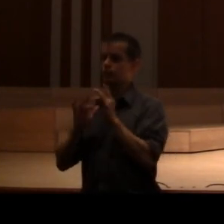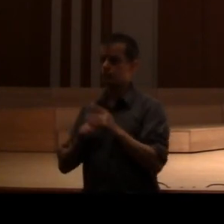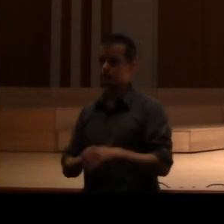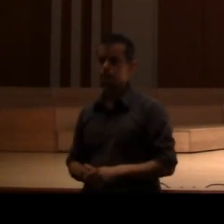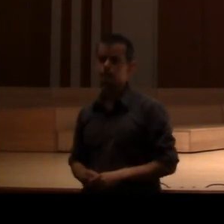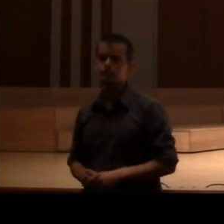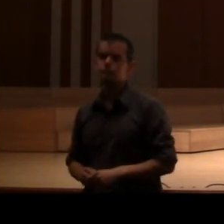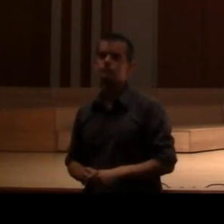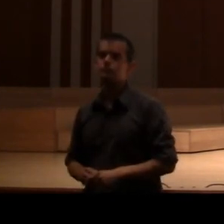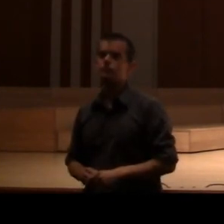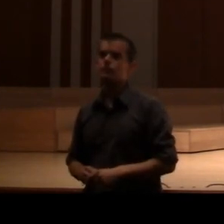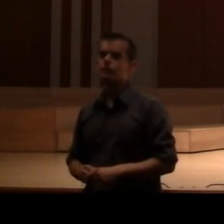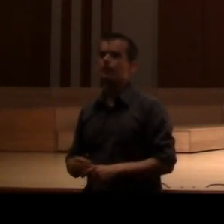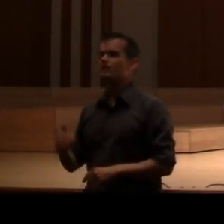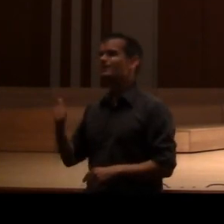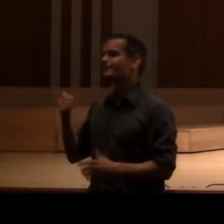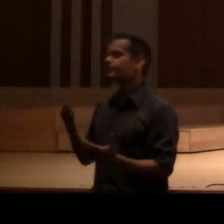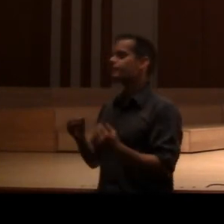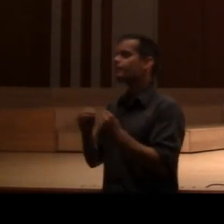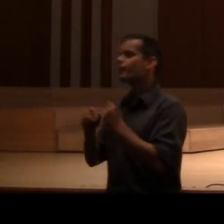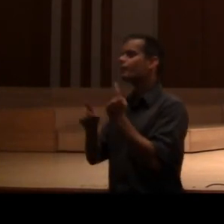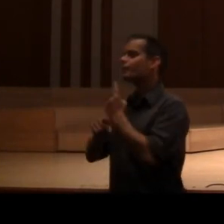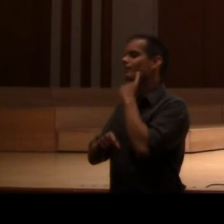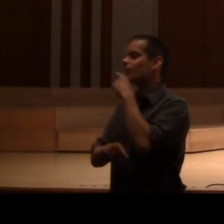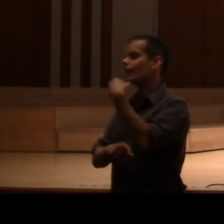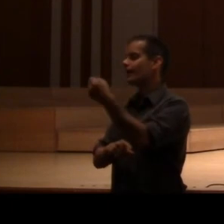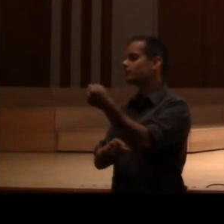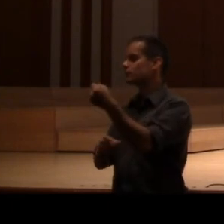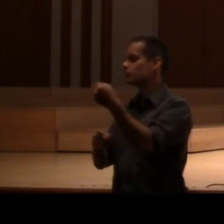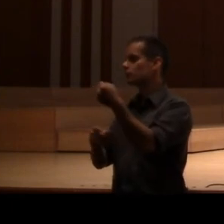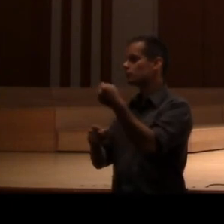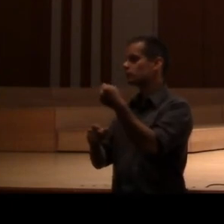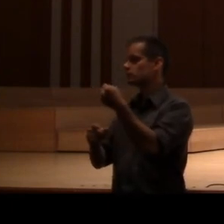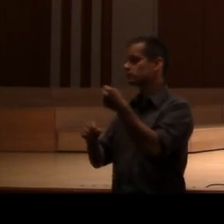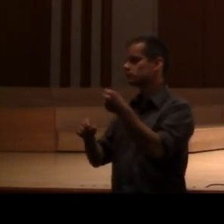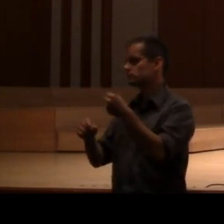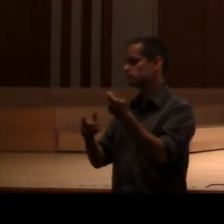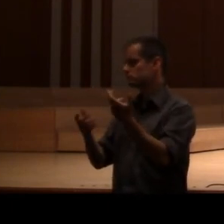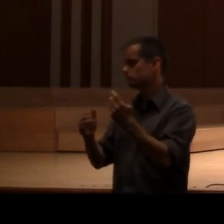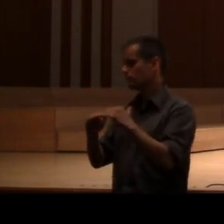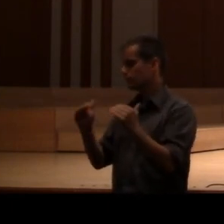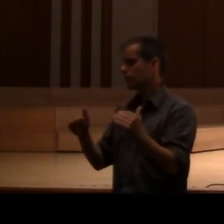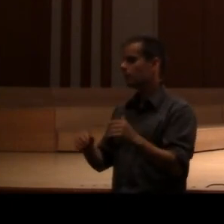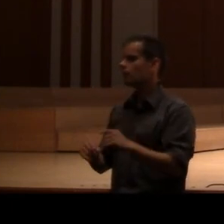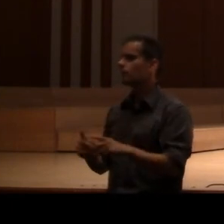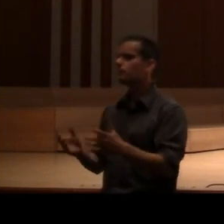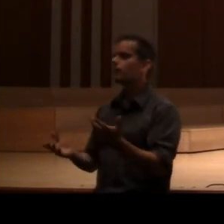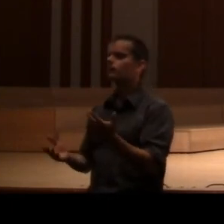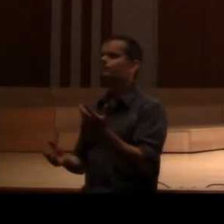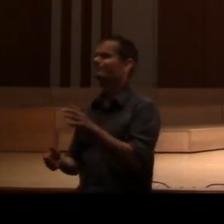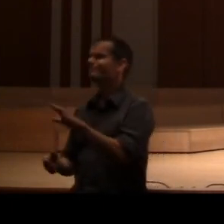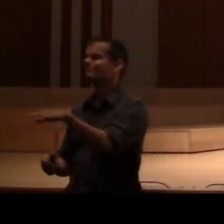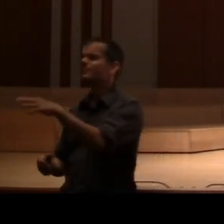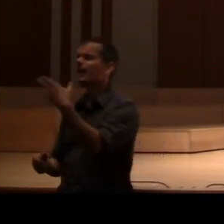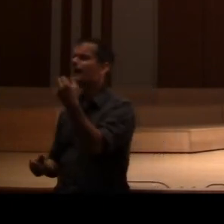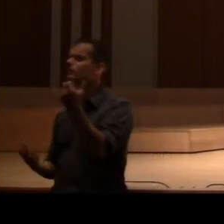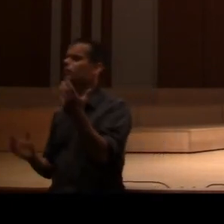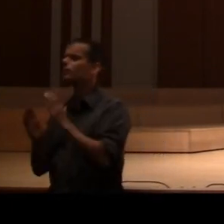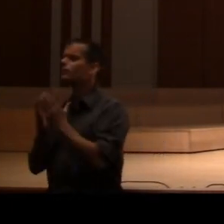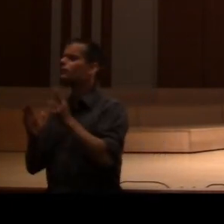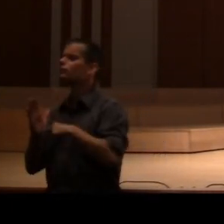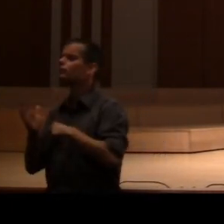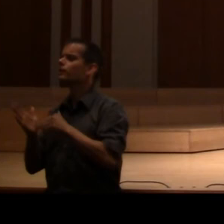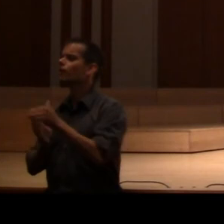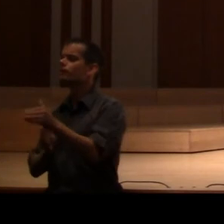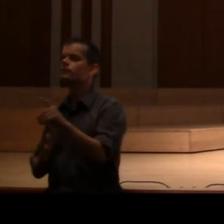this might be more appropriate for, say, a high school audience, but let's say that, what is a book you read a lot in high school?